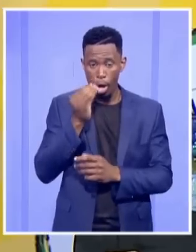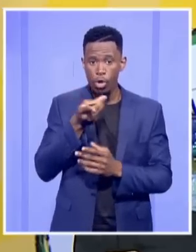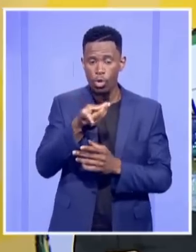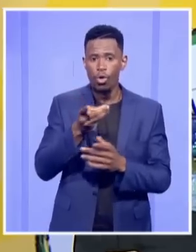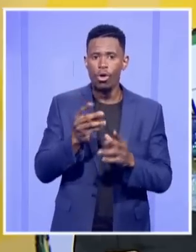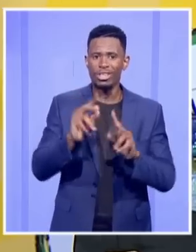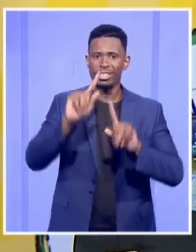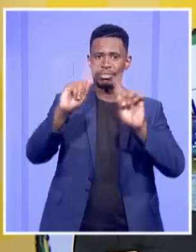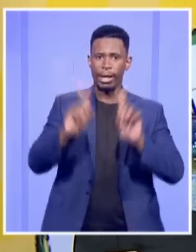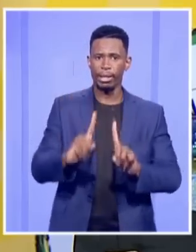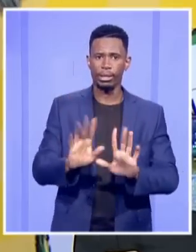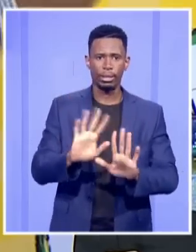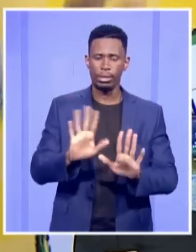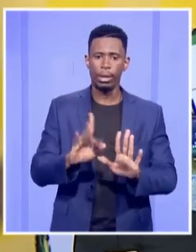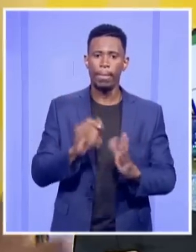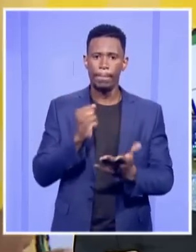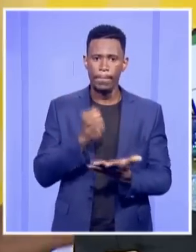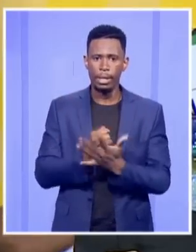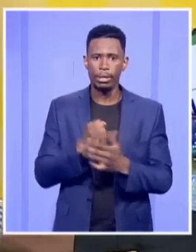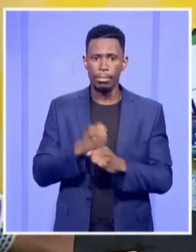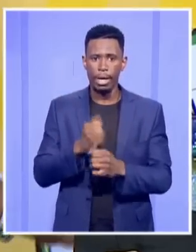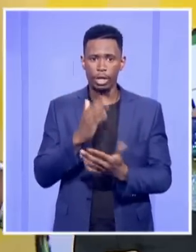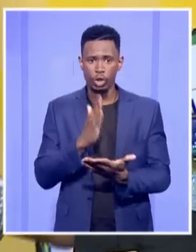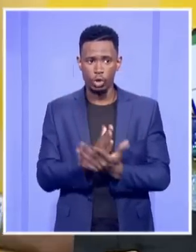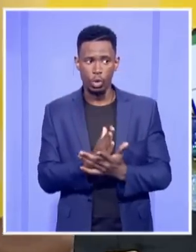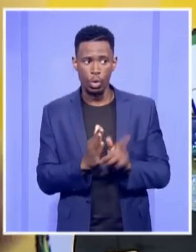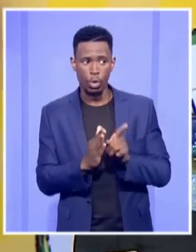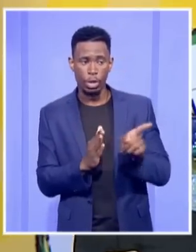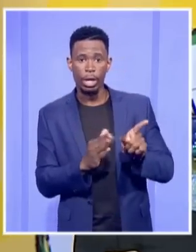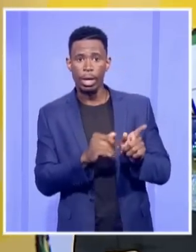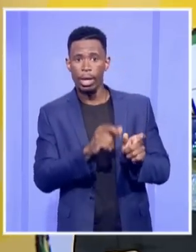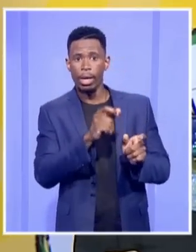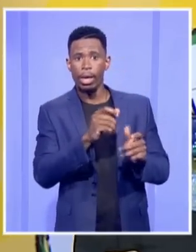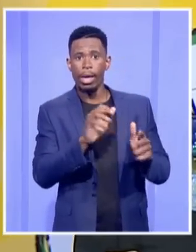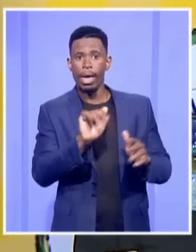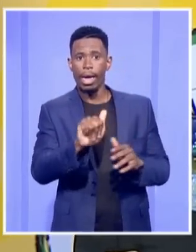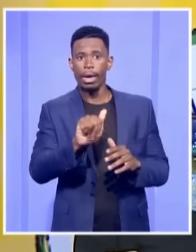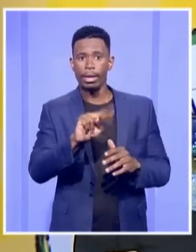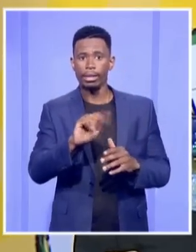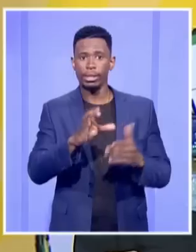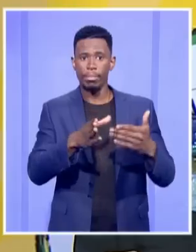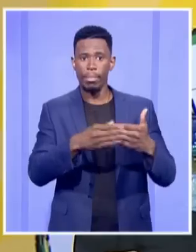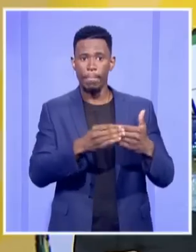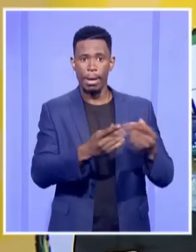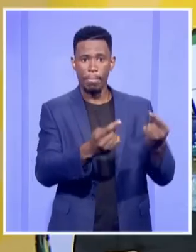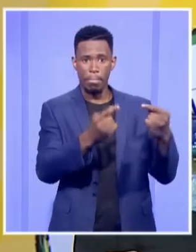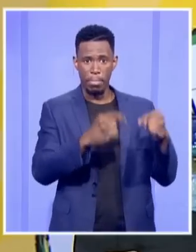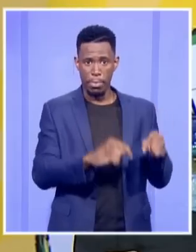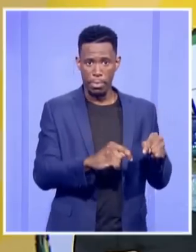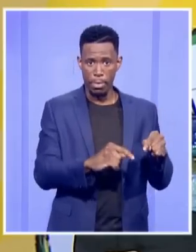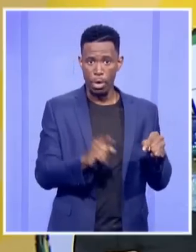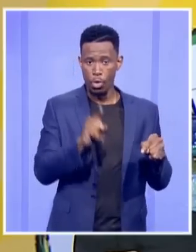sure that what applies that side also applies this side.